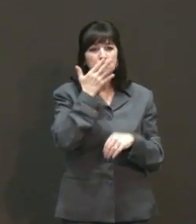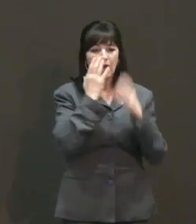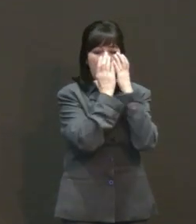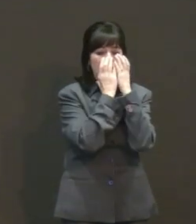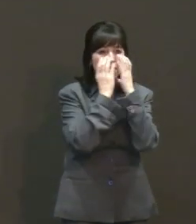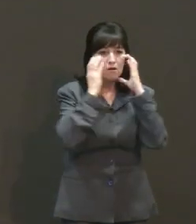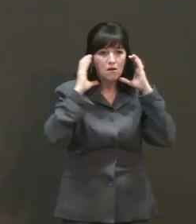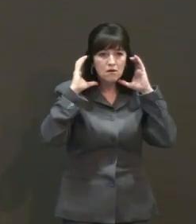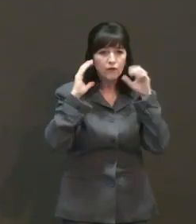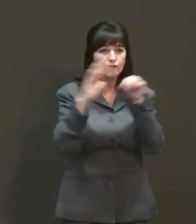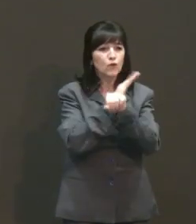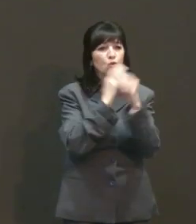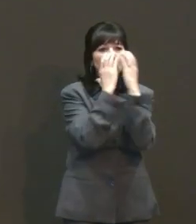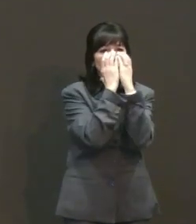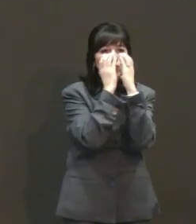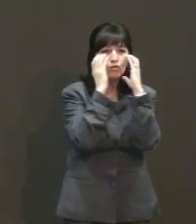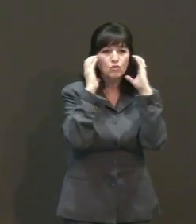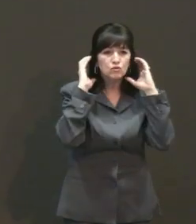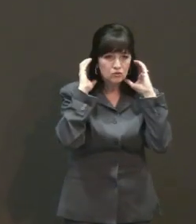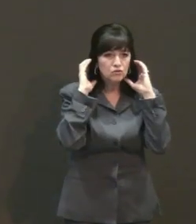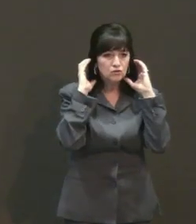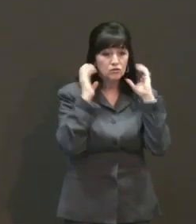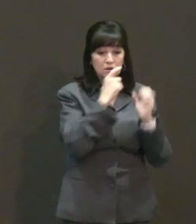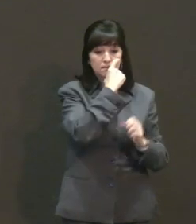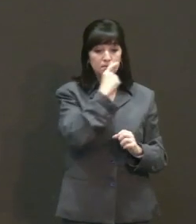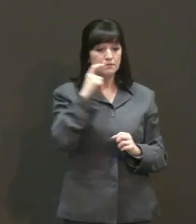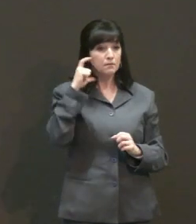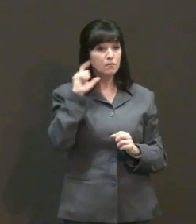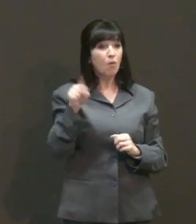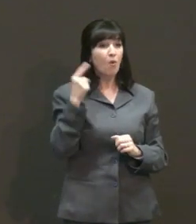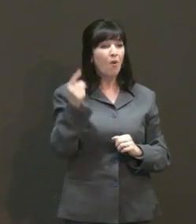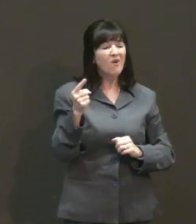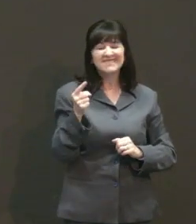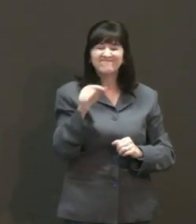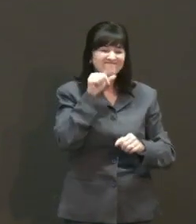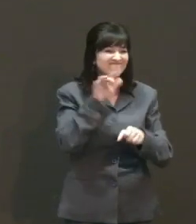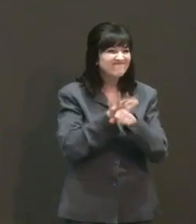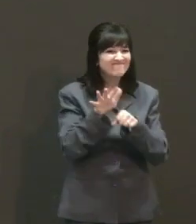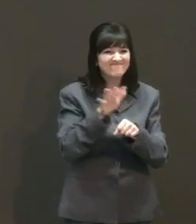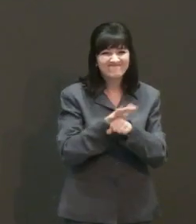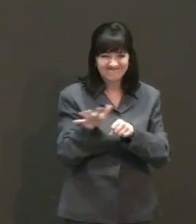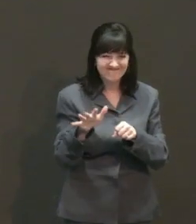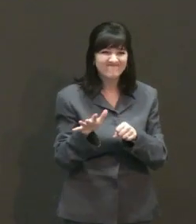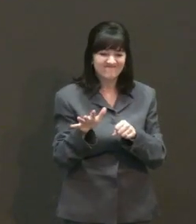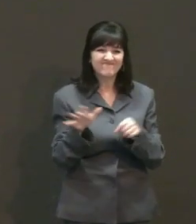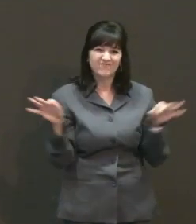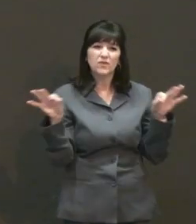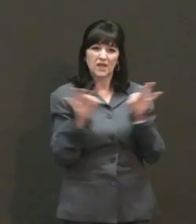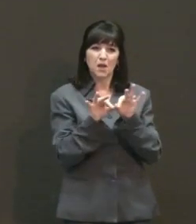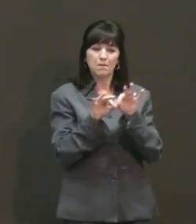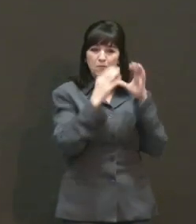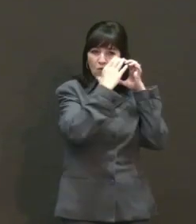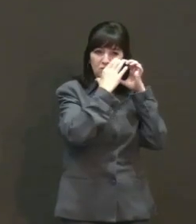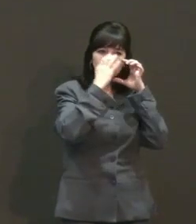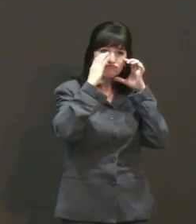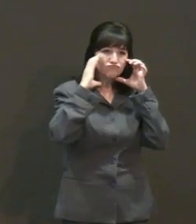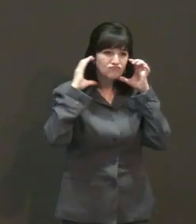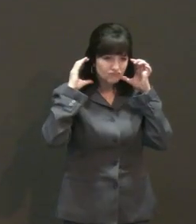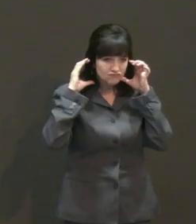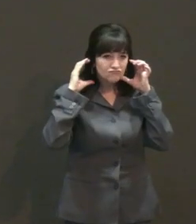completely covering the areas where infectious particles can be released.